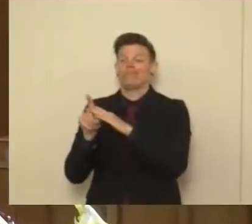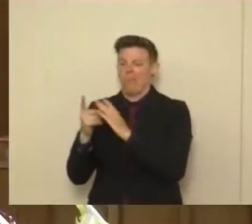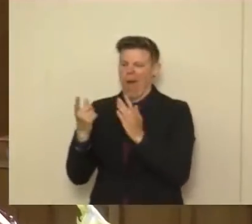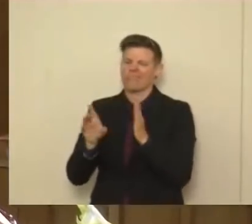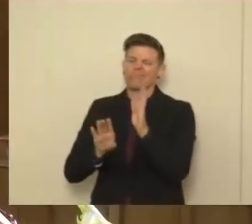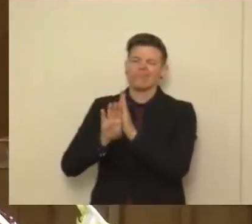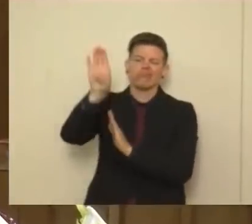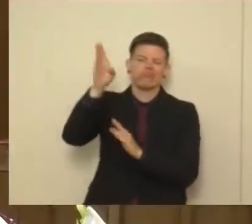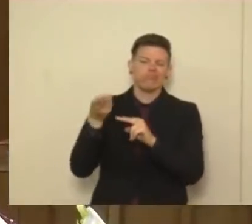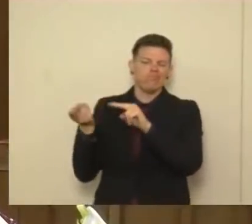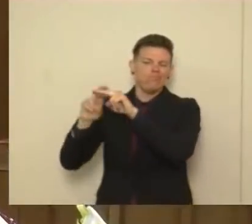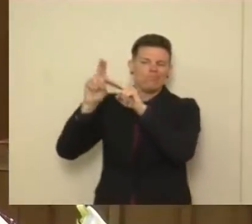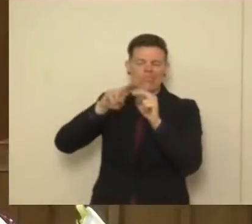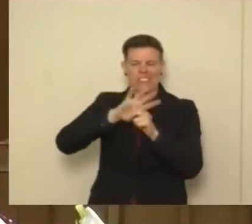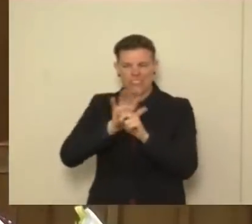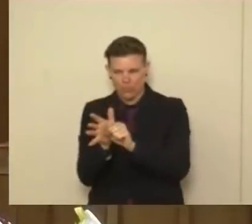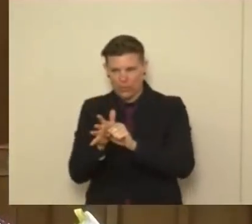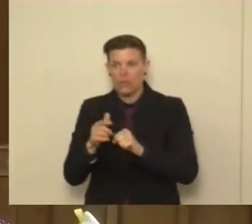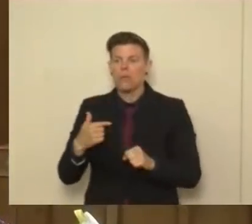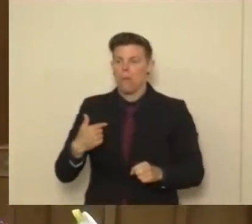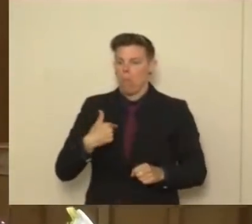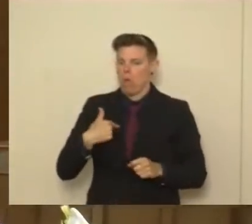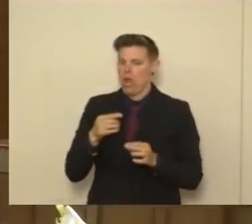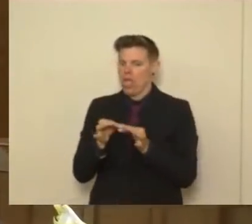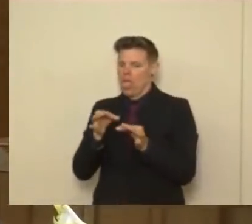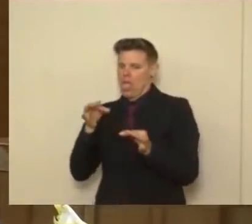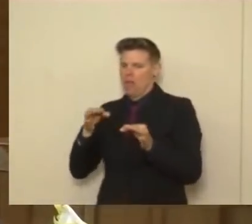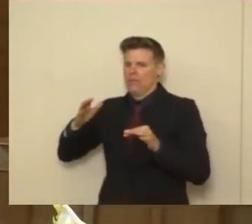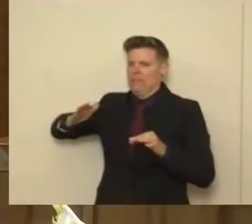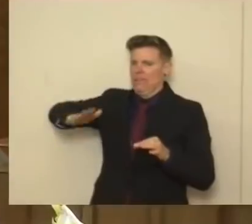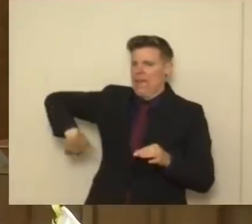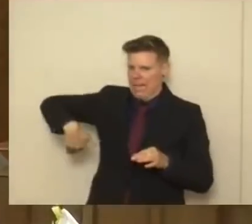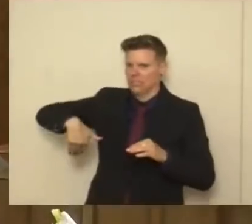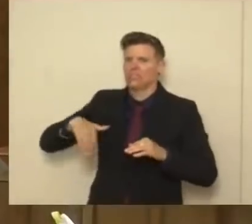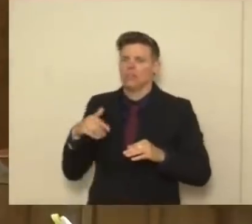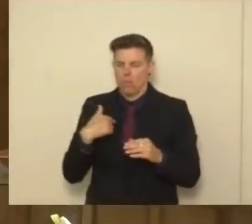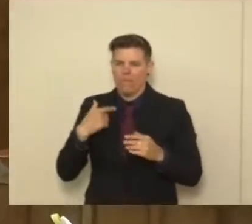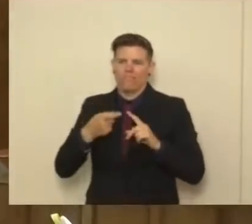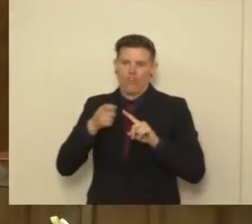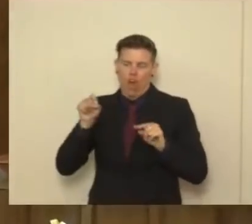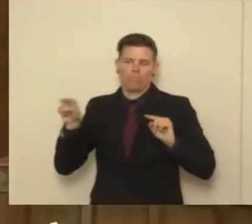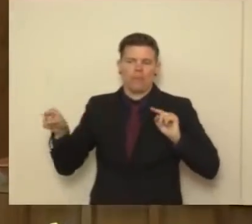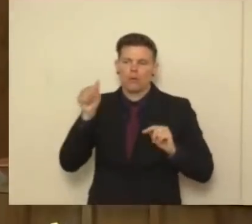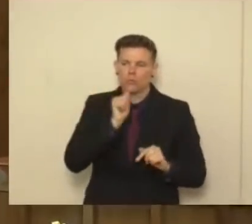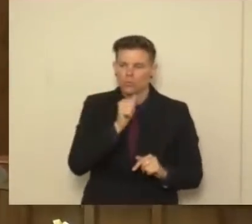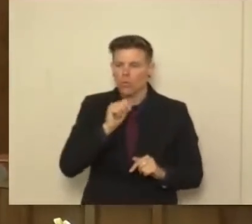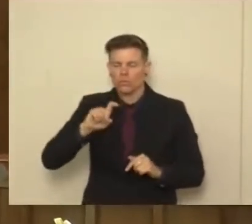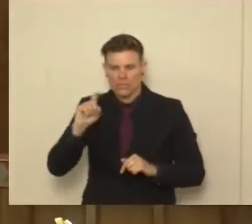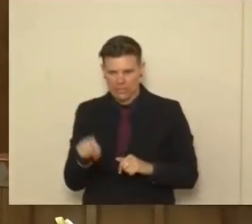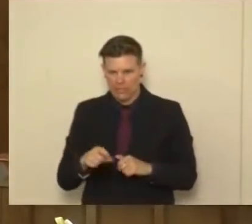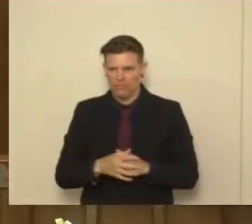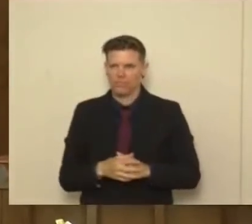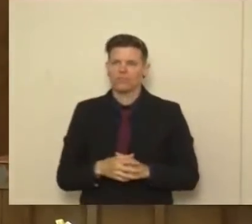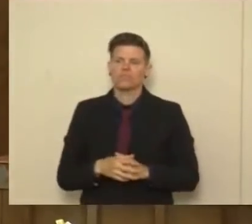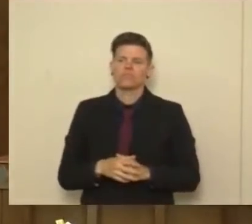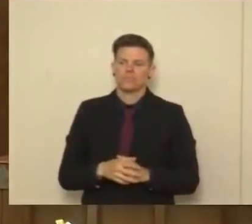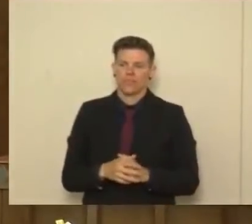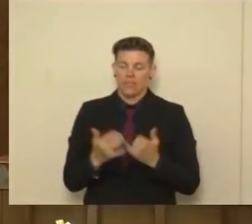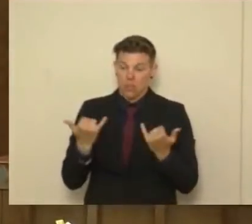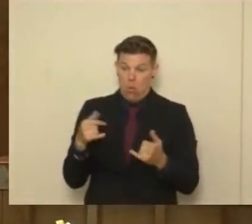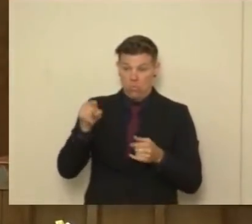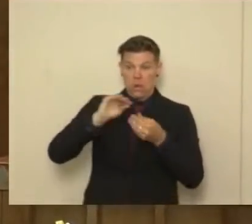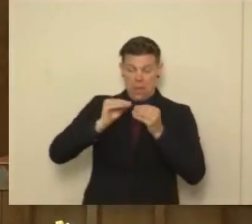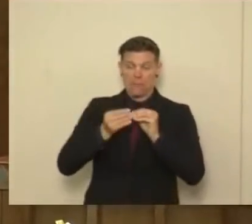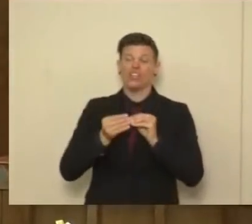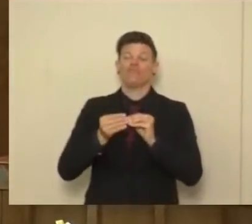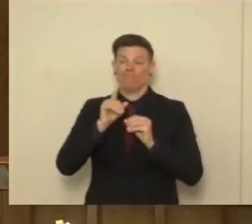Ours came a little bit later than our neighbors, Texas and Arizona, and we talked about Texas and Arizona last time, but now those numbers are coming to New Mexico.